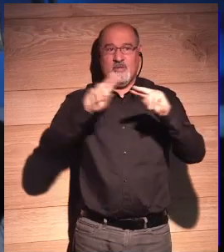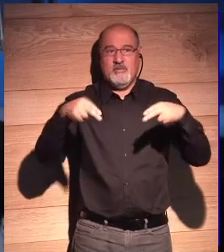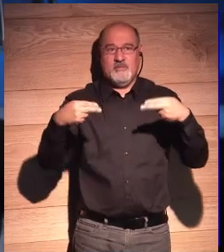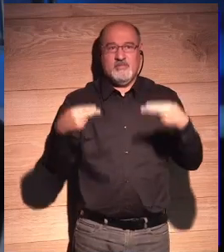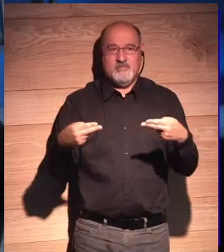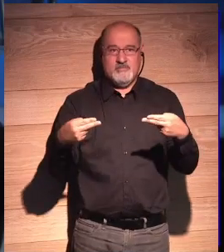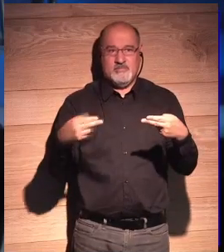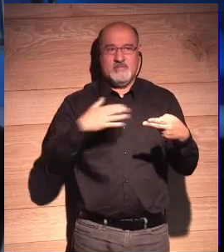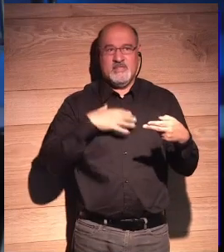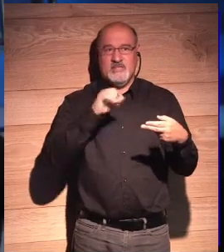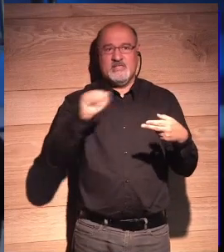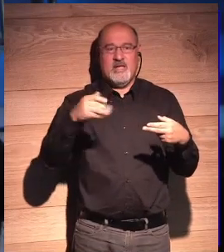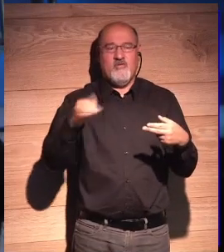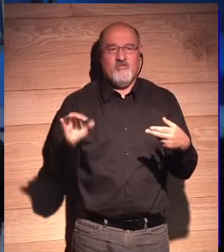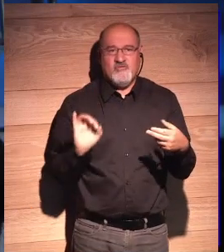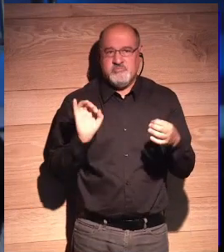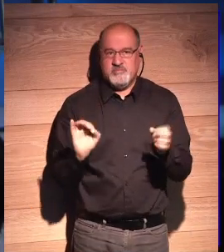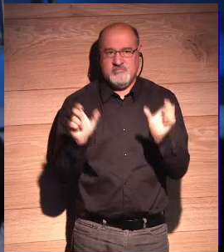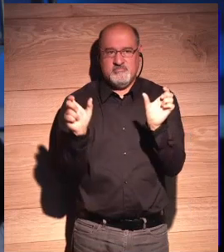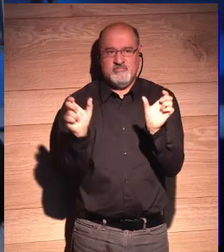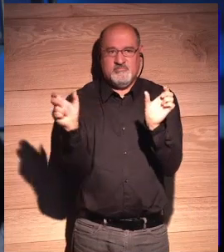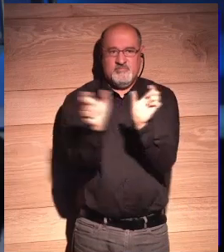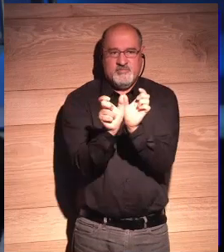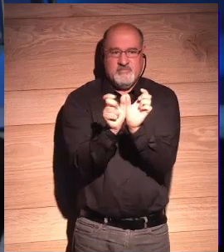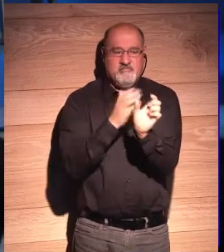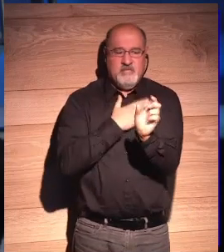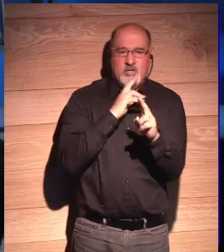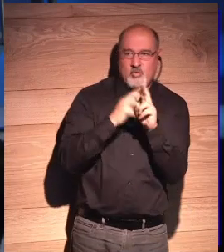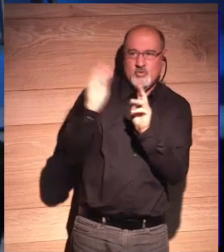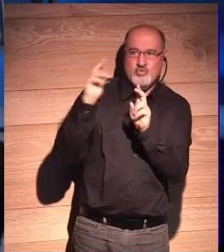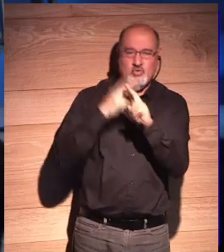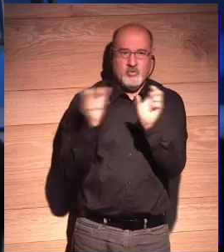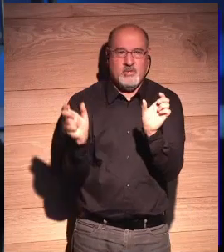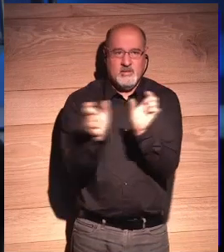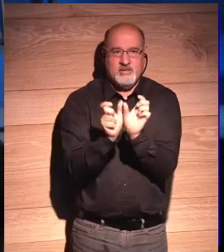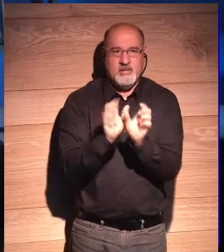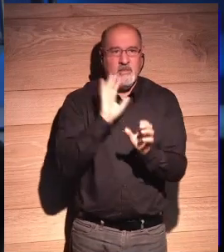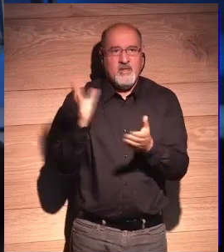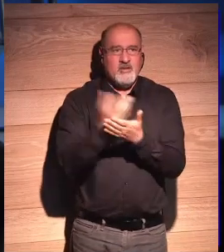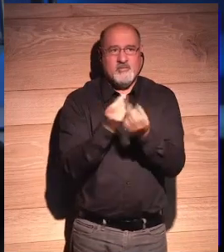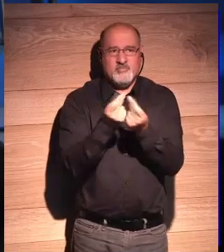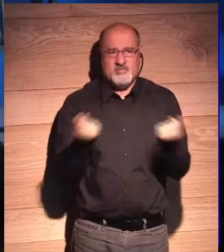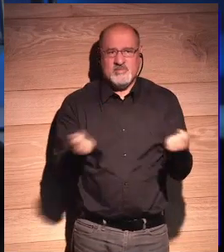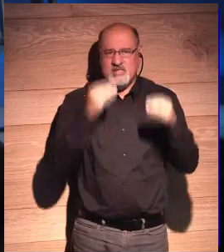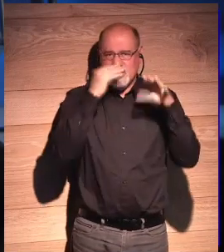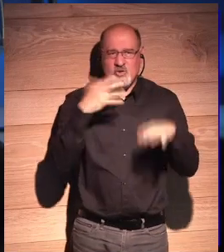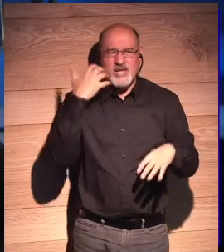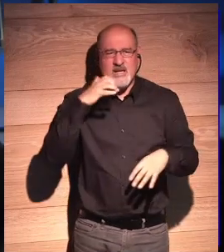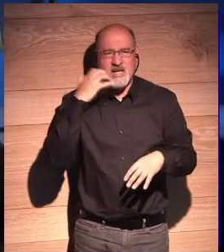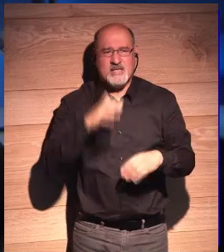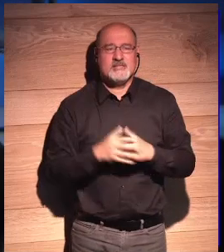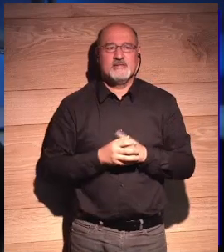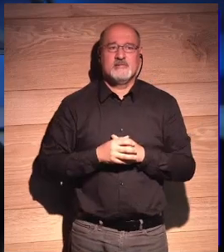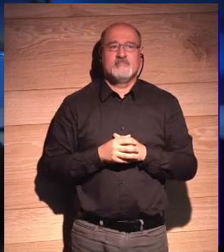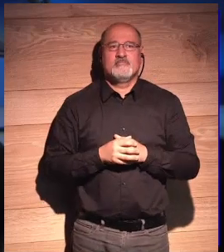So luckily, it seems to have disappeared, and it's one of those strange stories that you know people don't